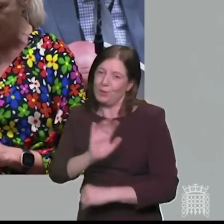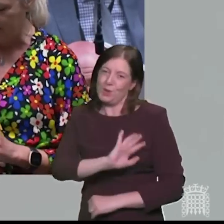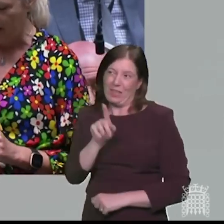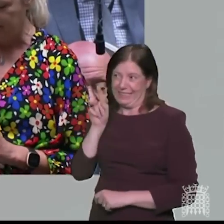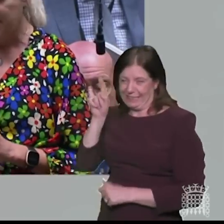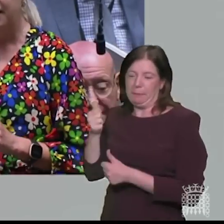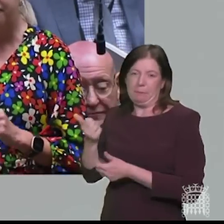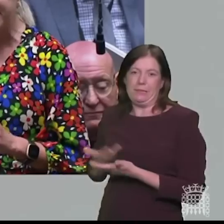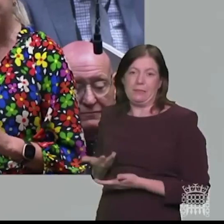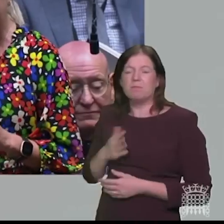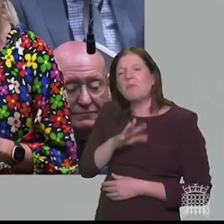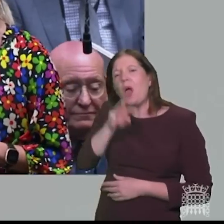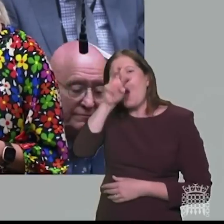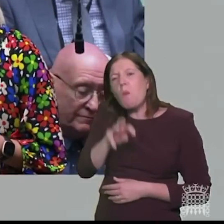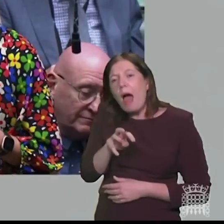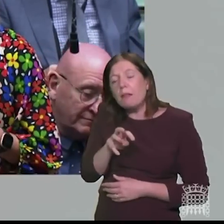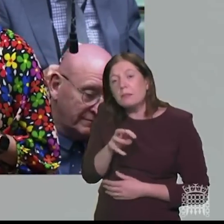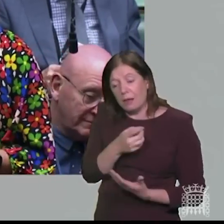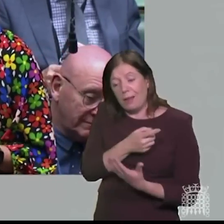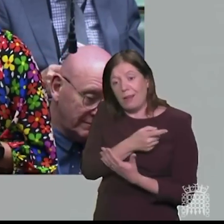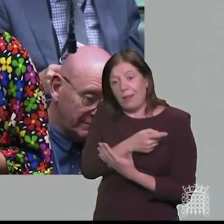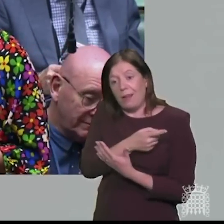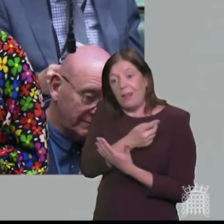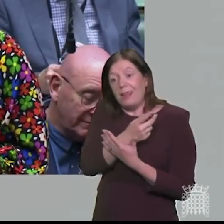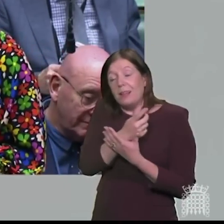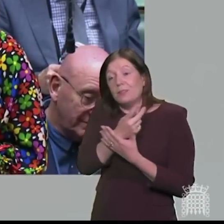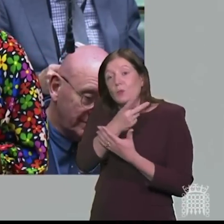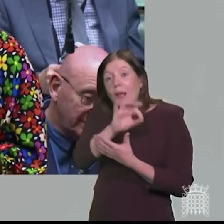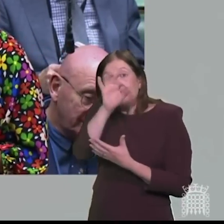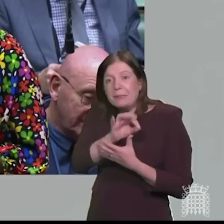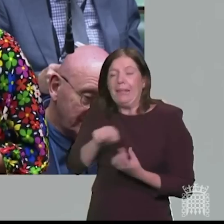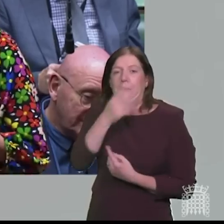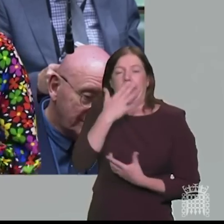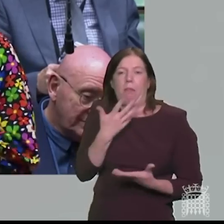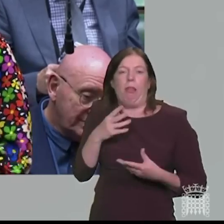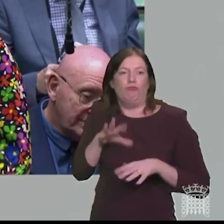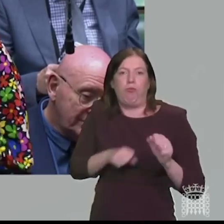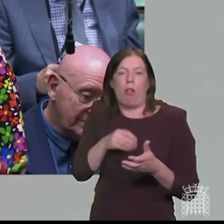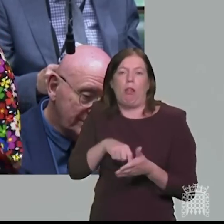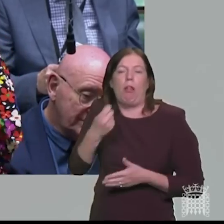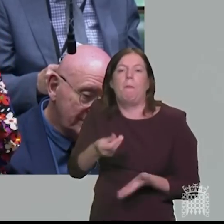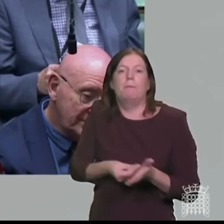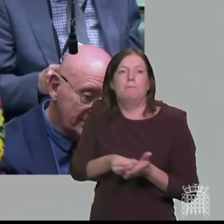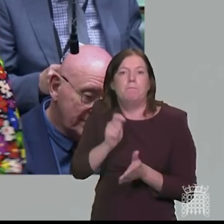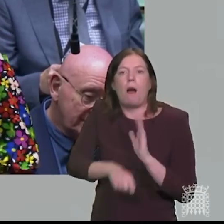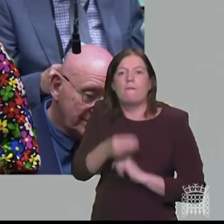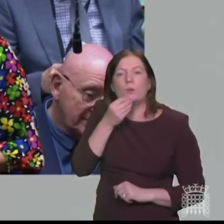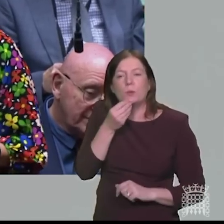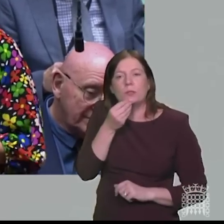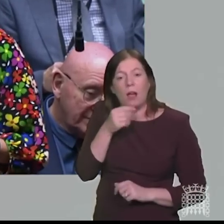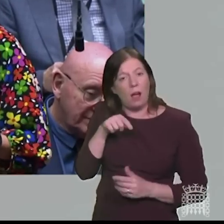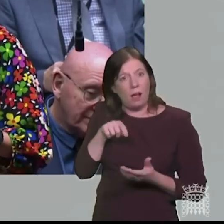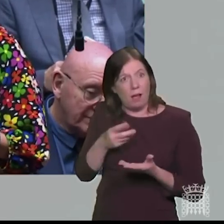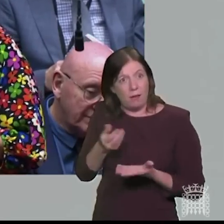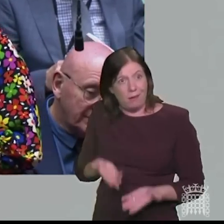5 people in Wales facing hunger because they cannot afford to buy decent food why they must pay his price